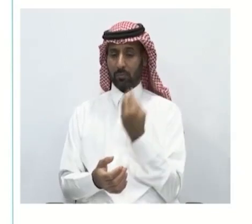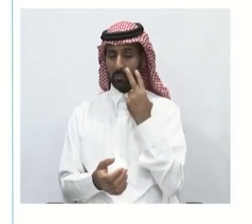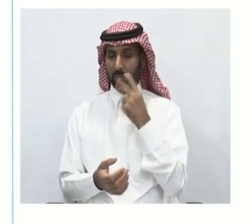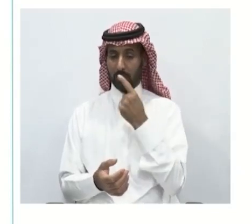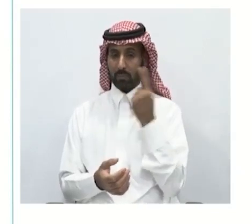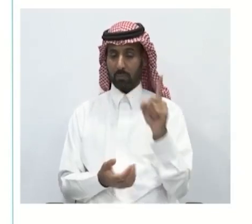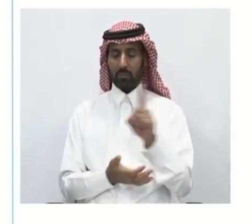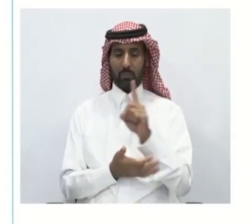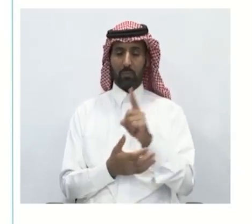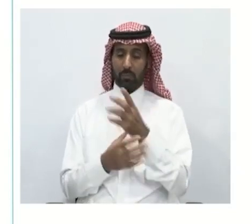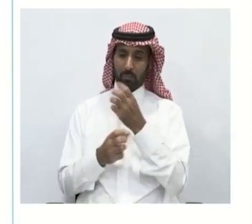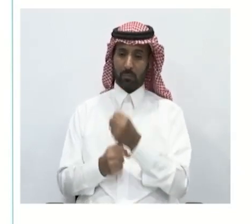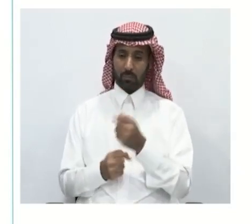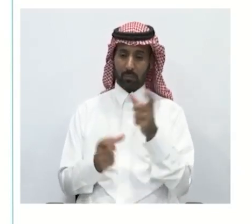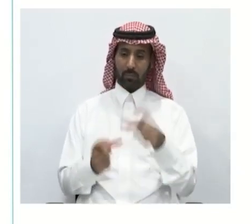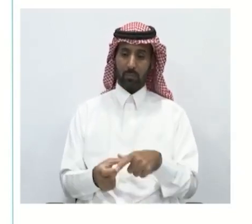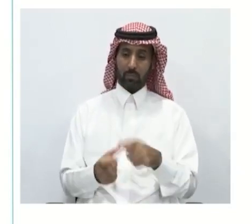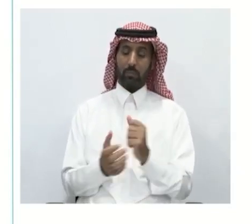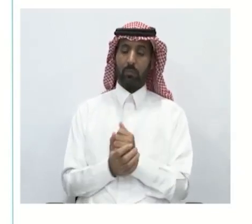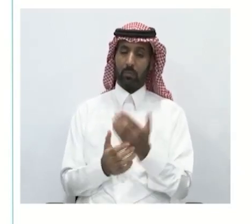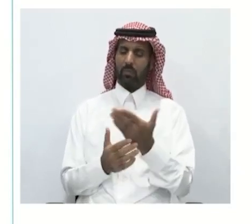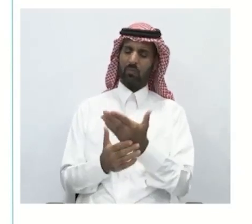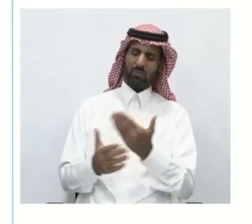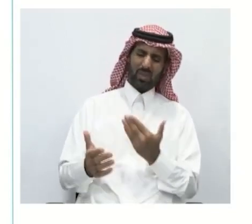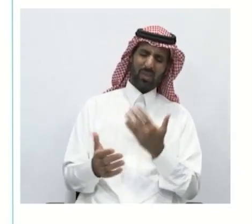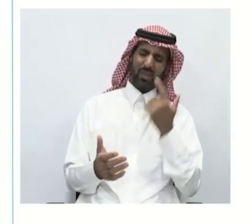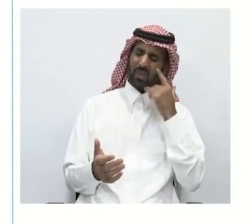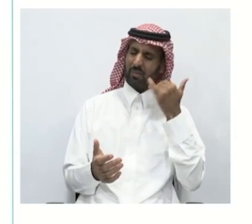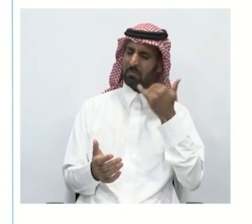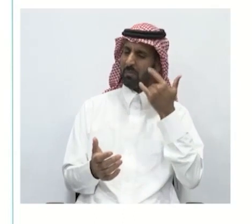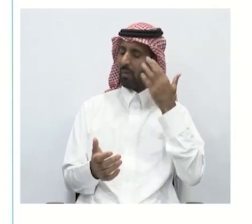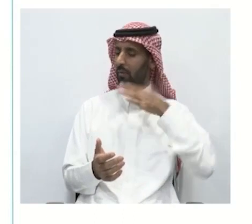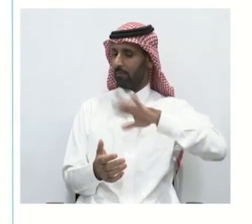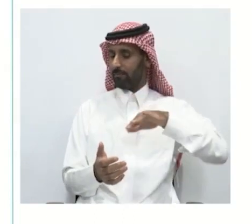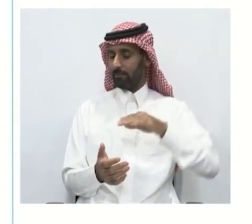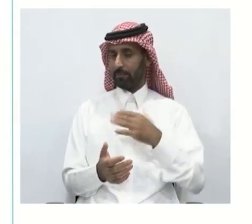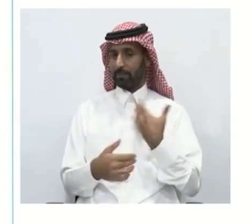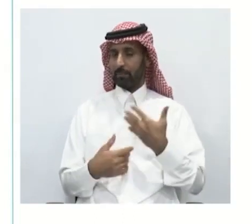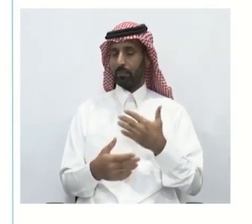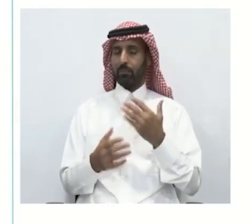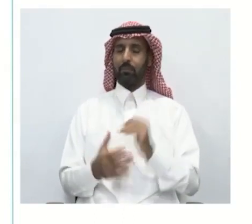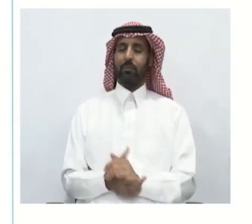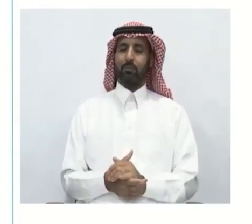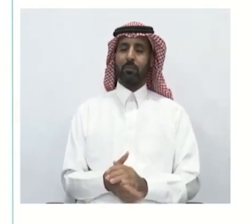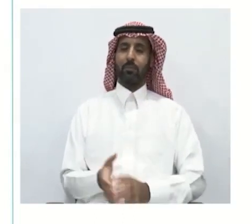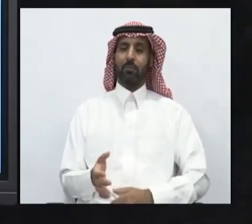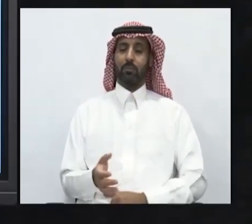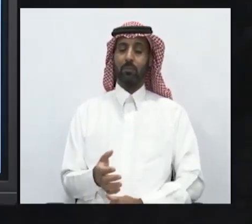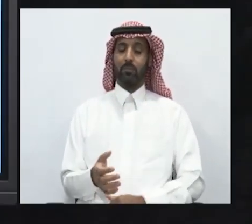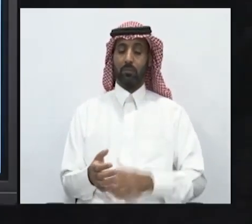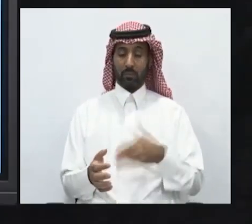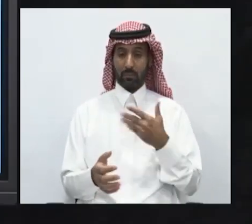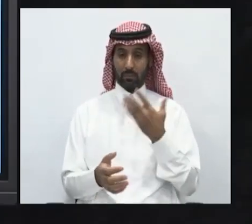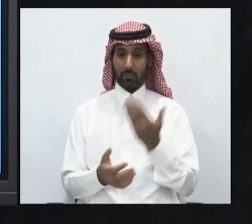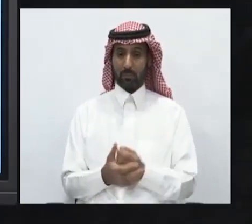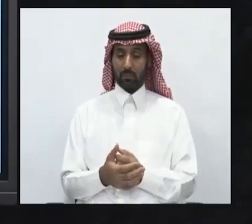attractive it would be nice to be cut off for a while and not have to call people or answer emails have you ever tried